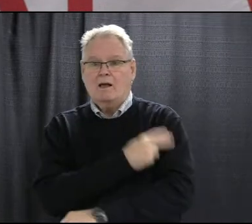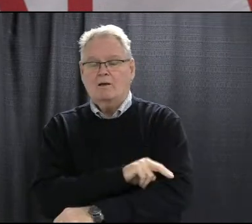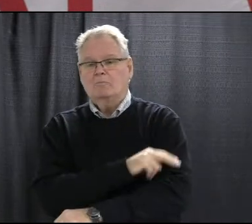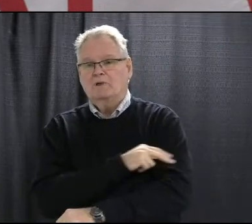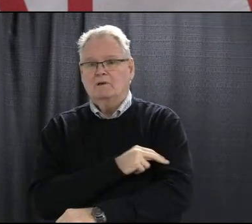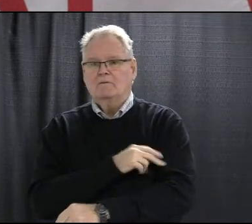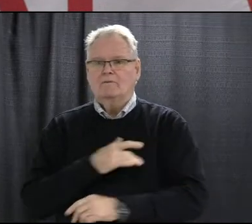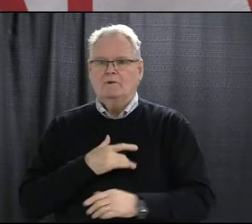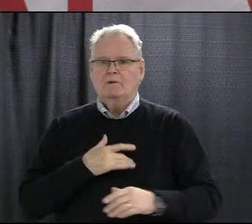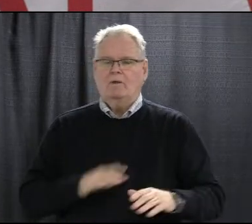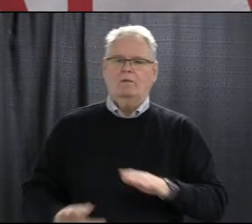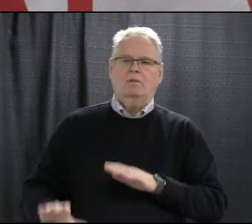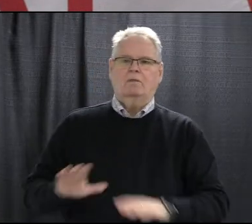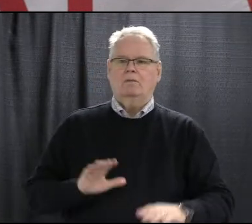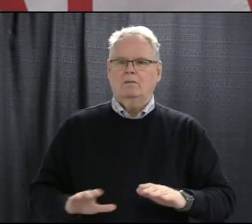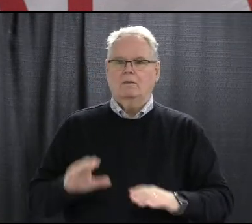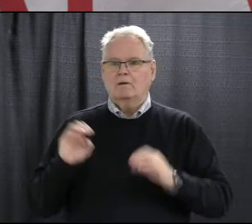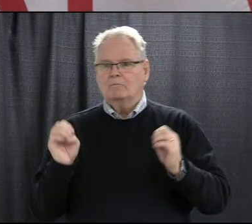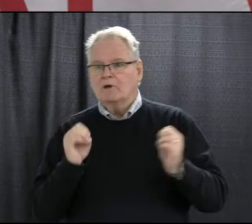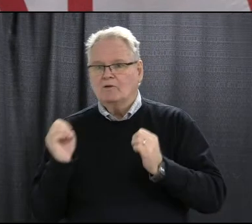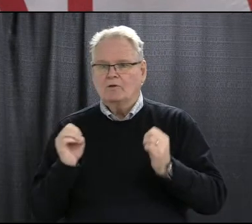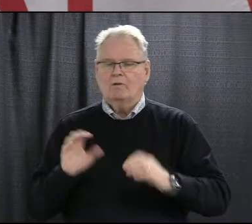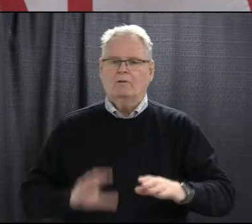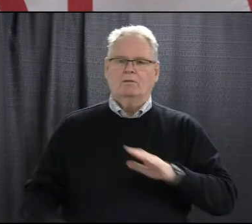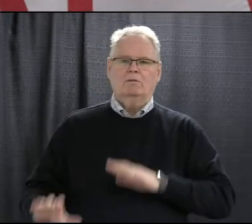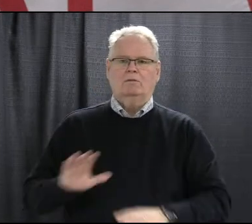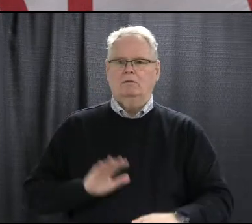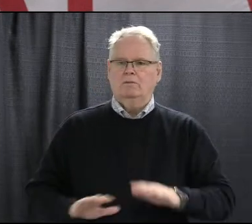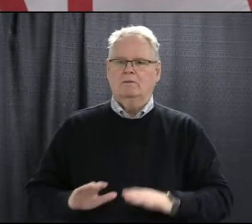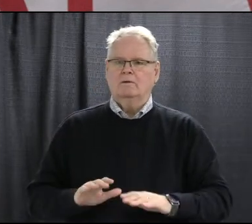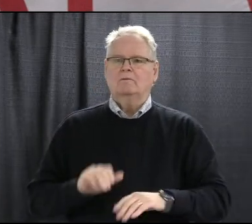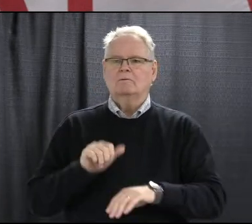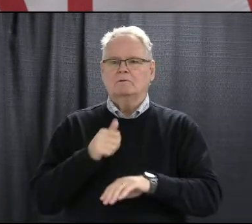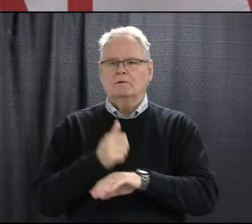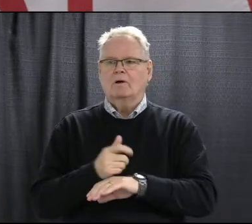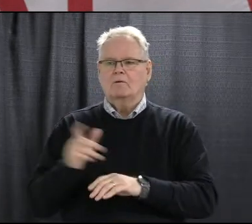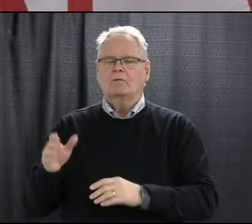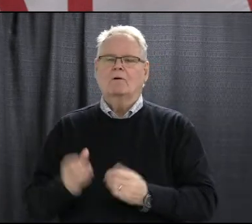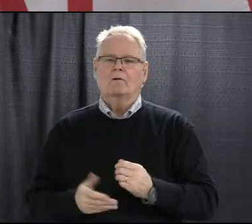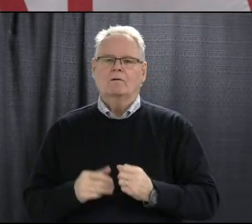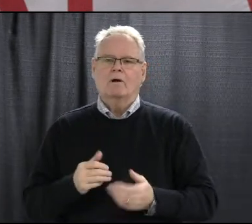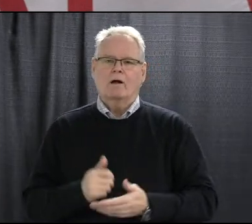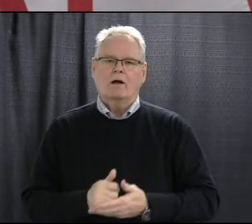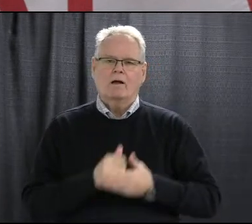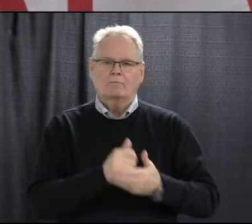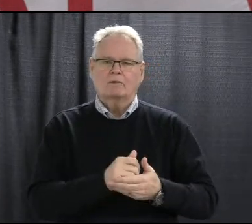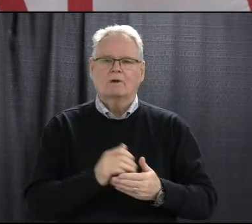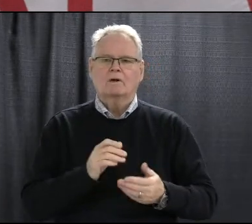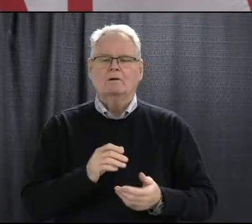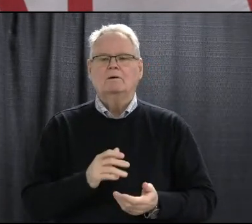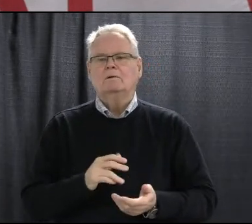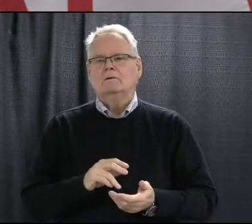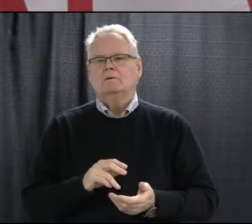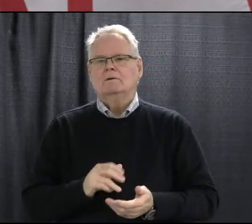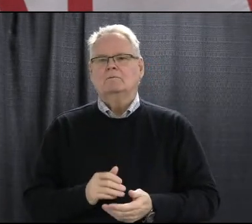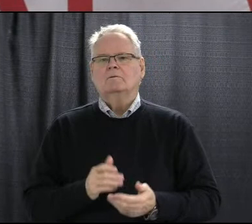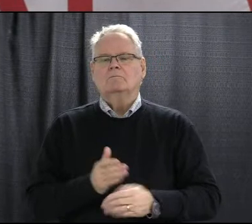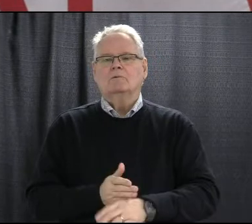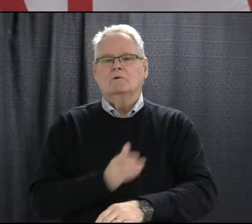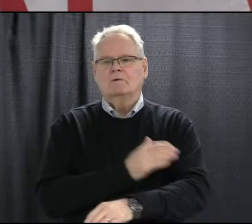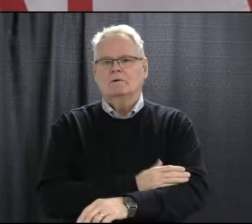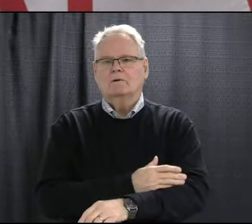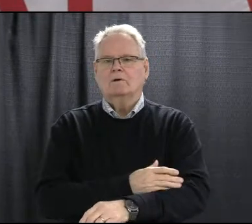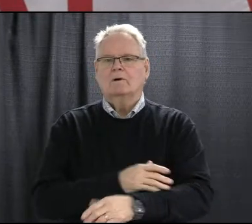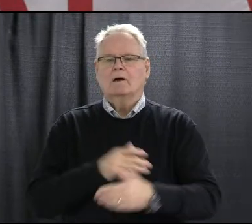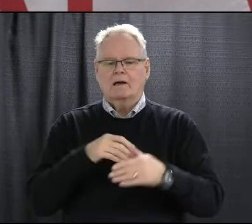and navigating emergency departments. Establishing Centres of Excellence for seniors will lead to improved access to quality